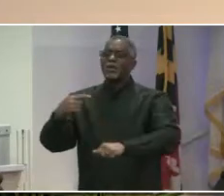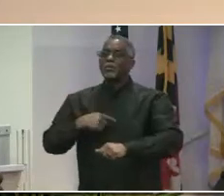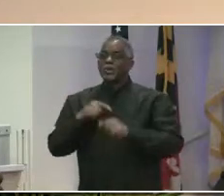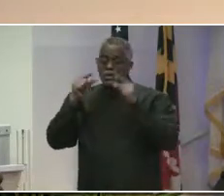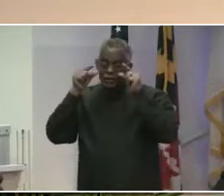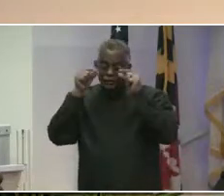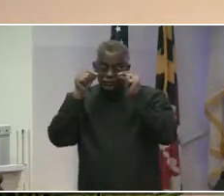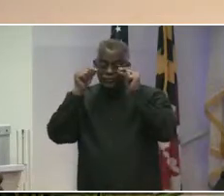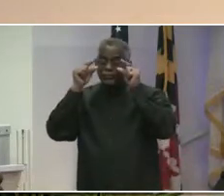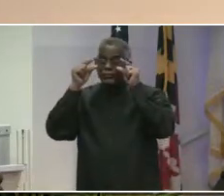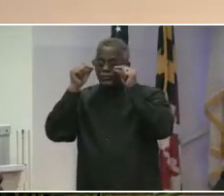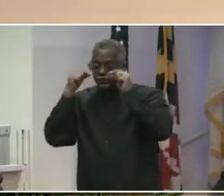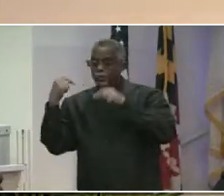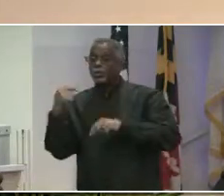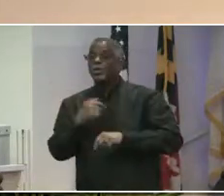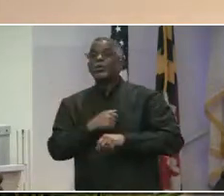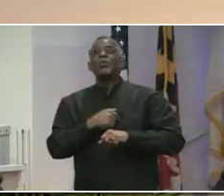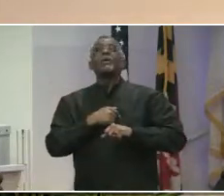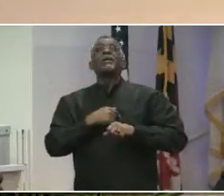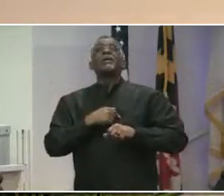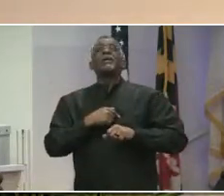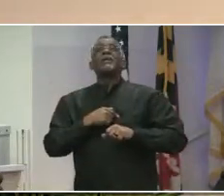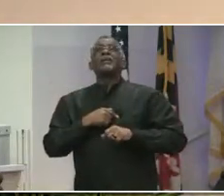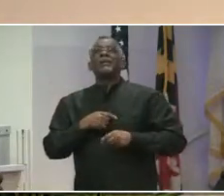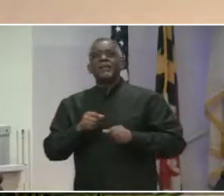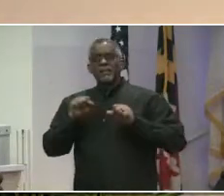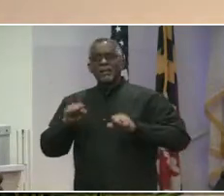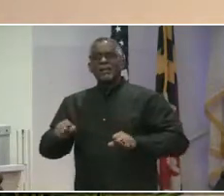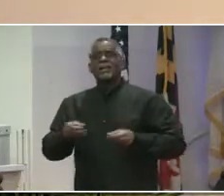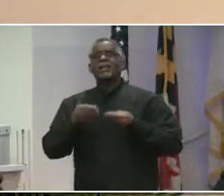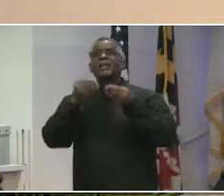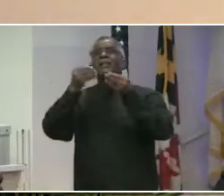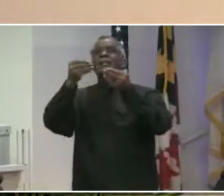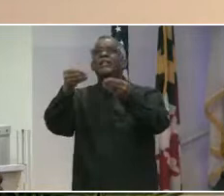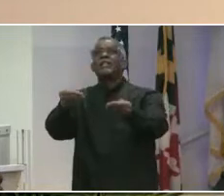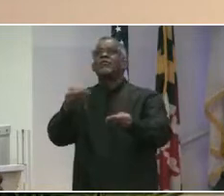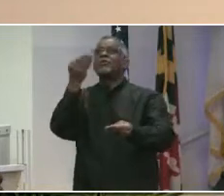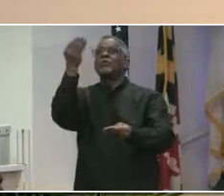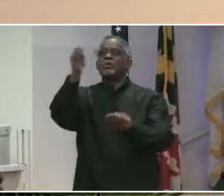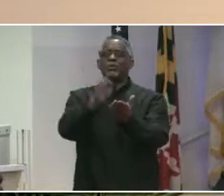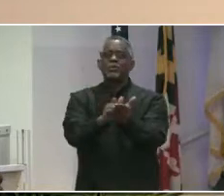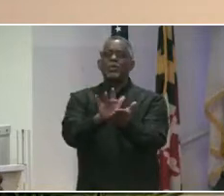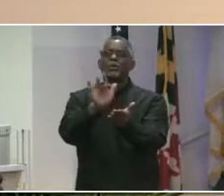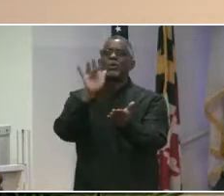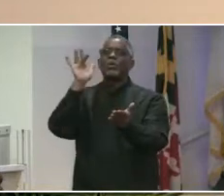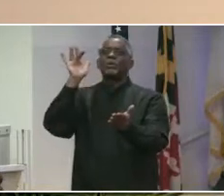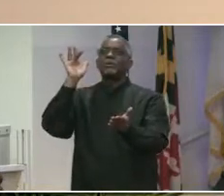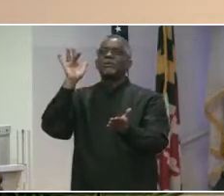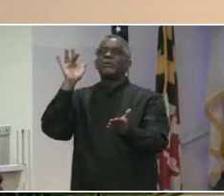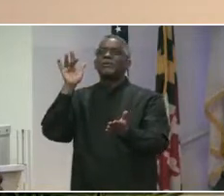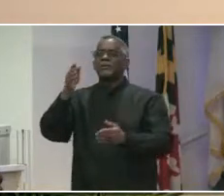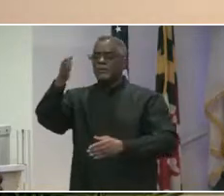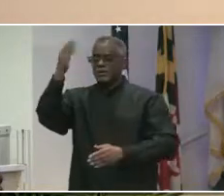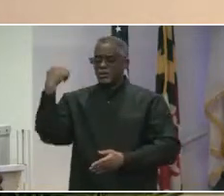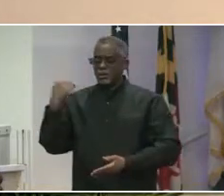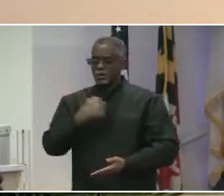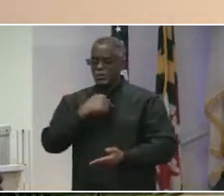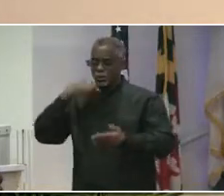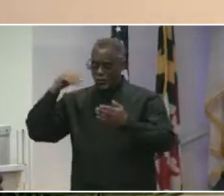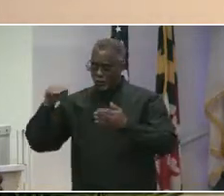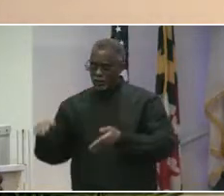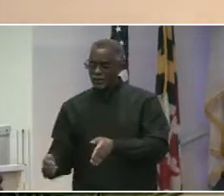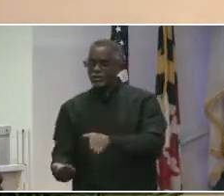our eyes, God, God, we are giving your name glory. So, God, we come.